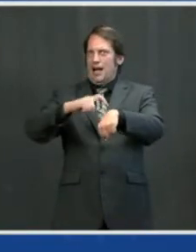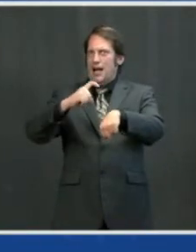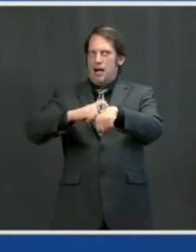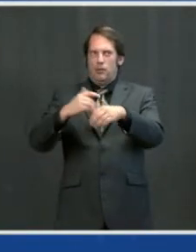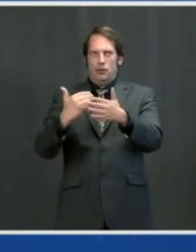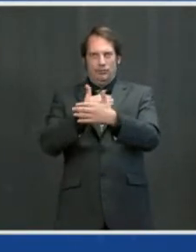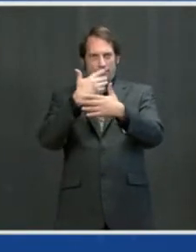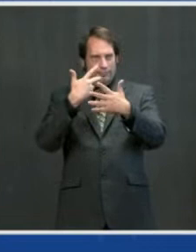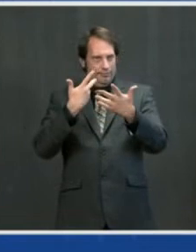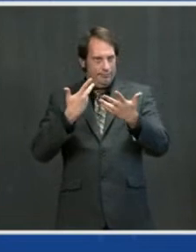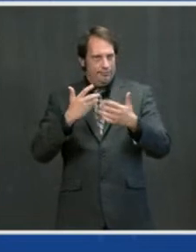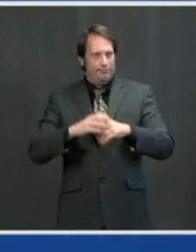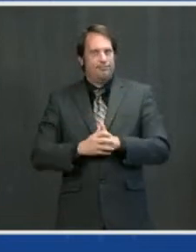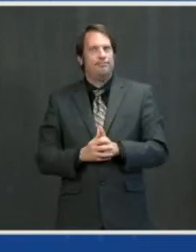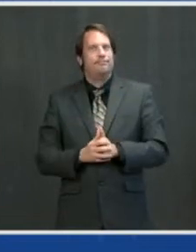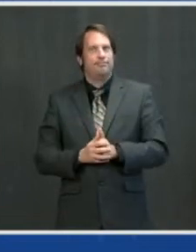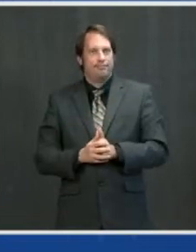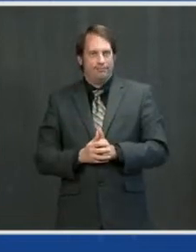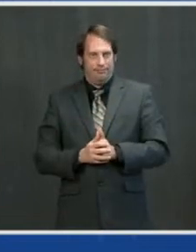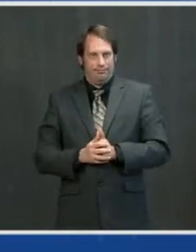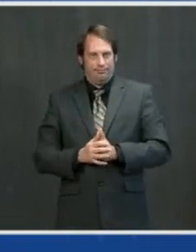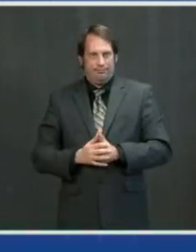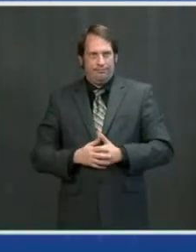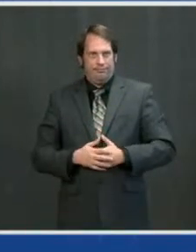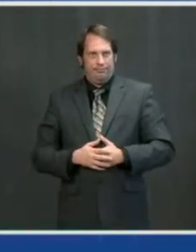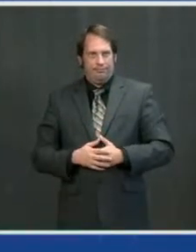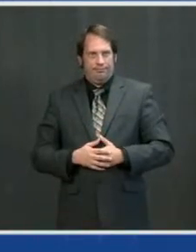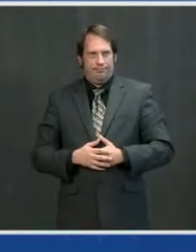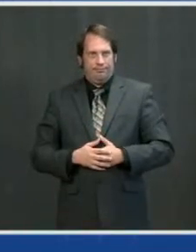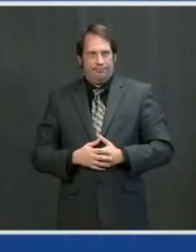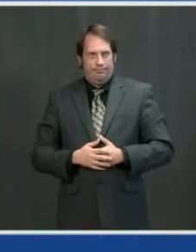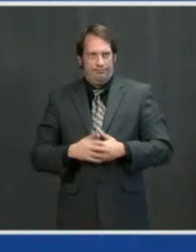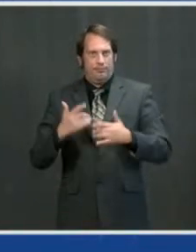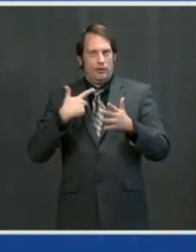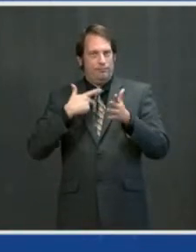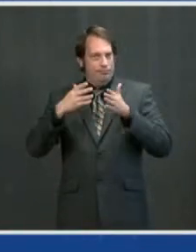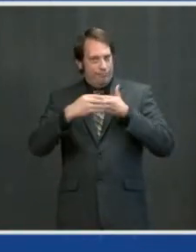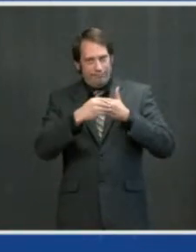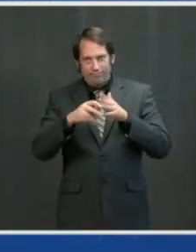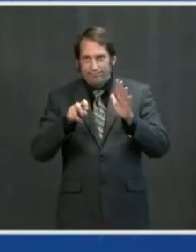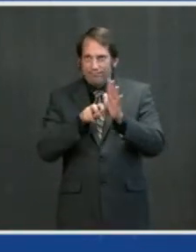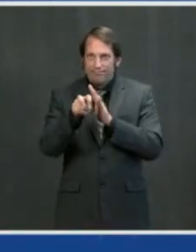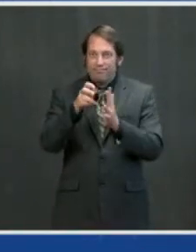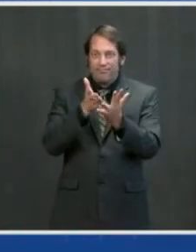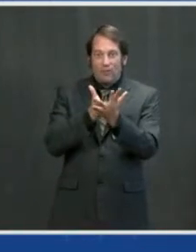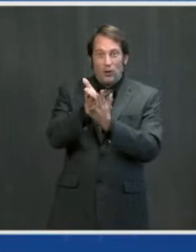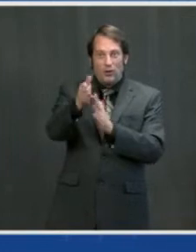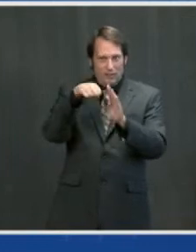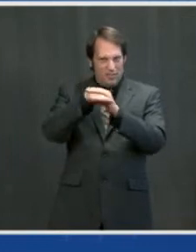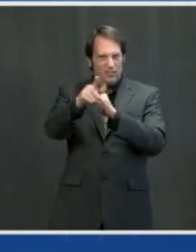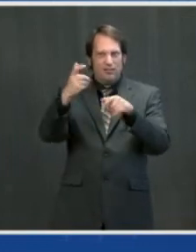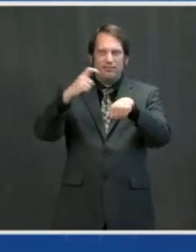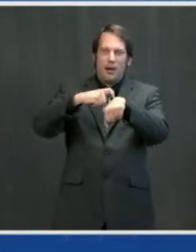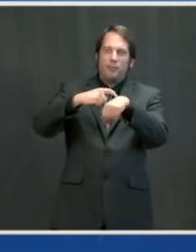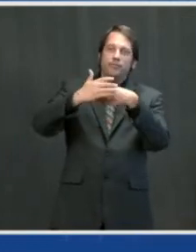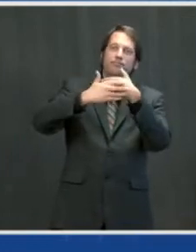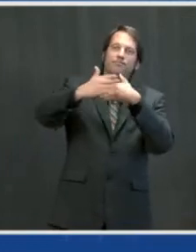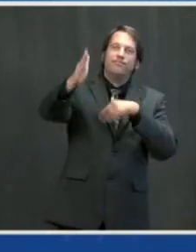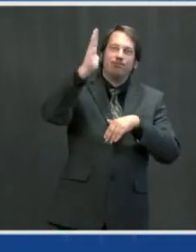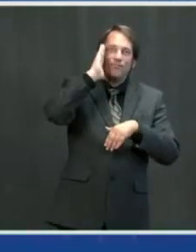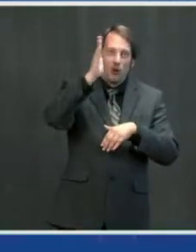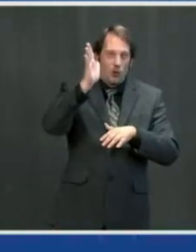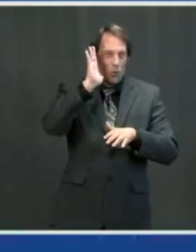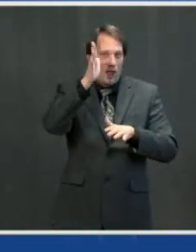post for our alliance in the times ahead, which strongly demonstrates our solidarity towards